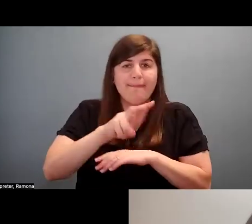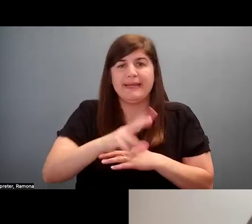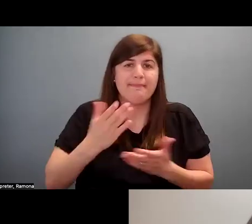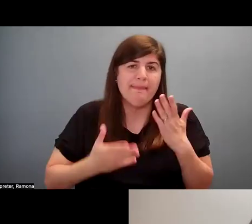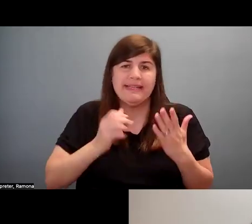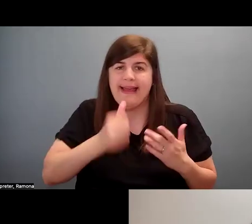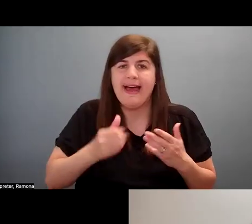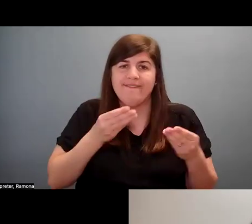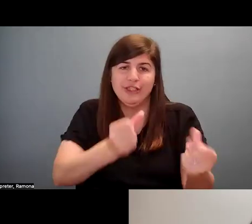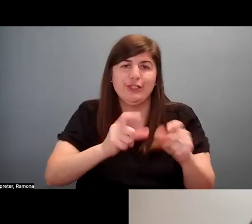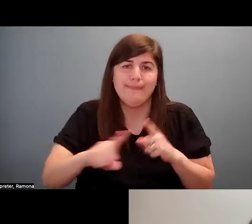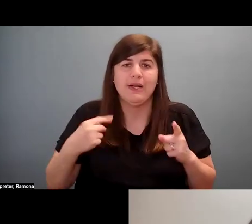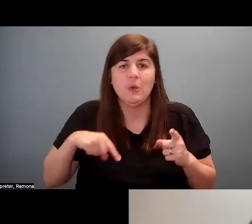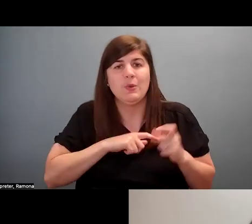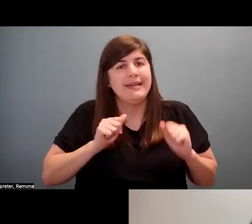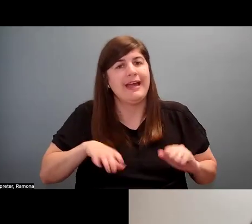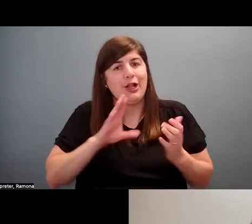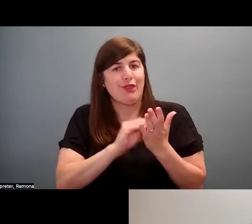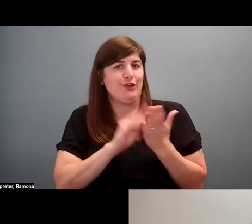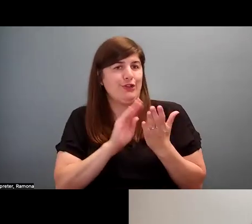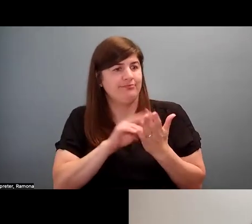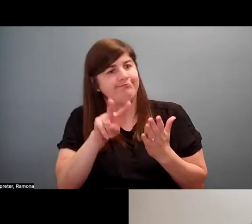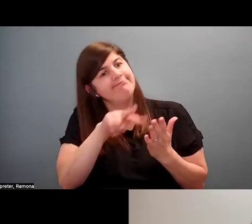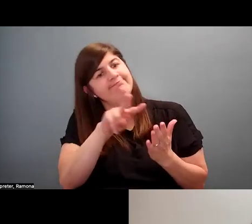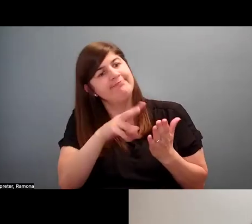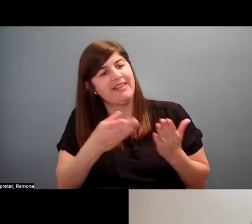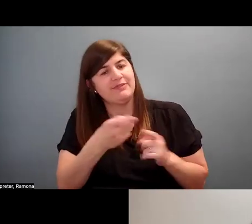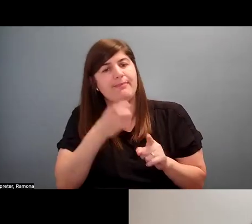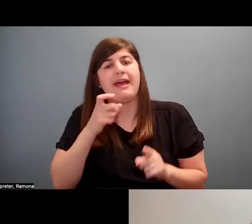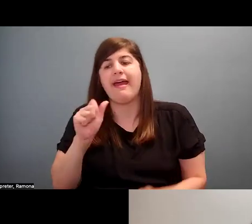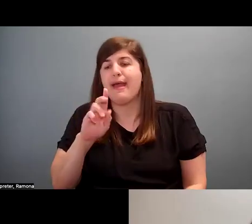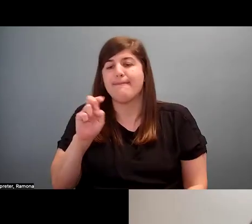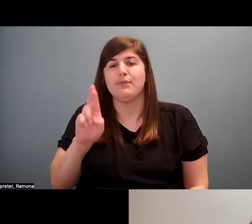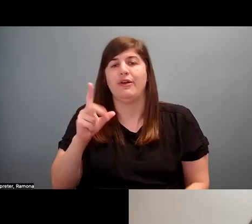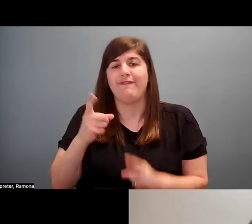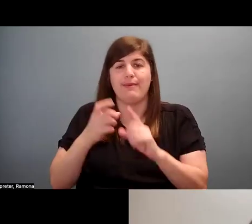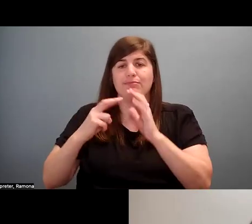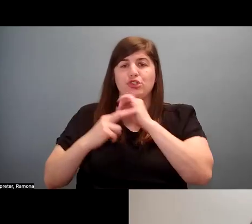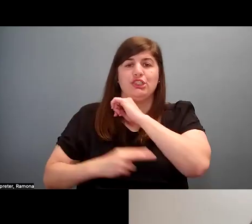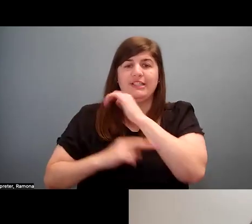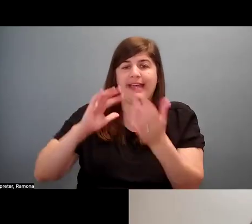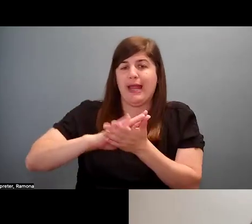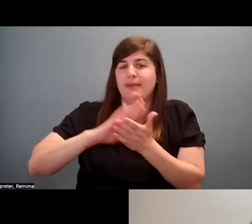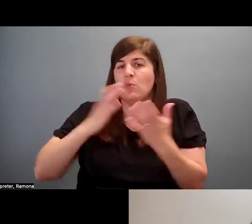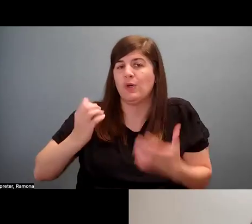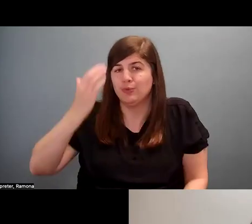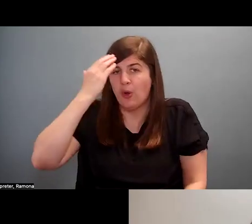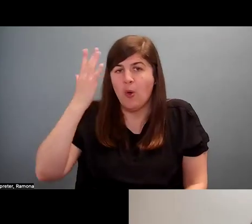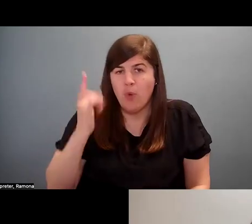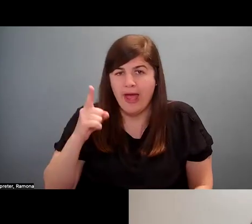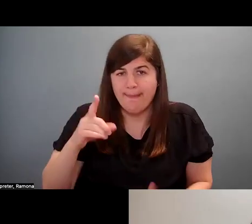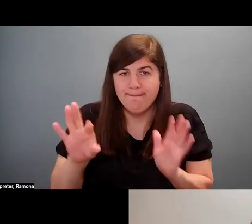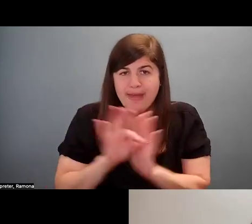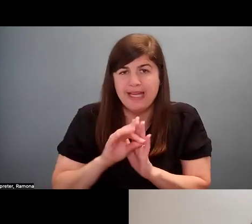looks we can learn things from there. So Amber from Bridge Academy wants to know, why did you choose the shrimp?